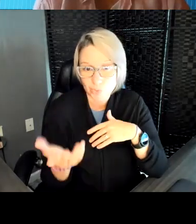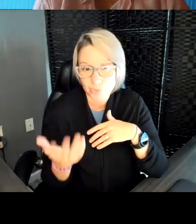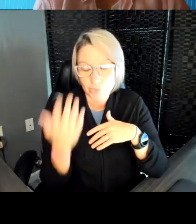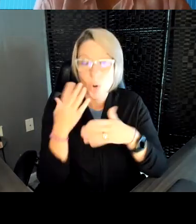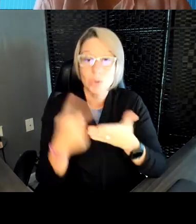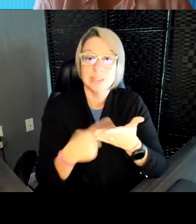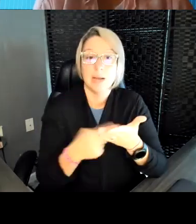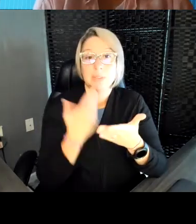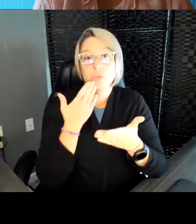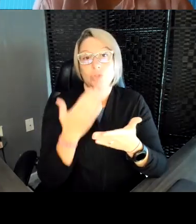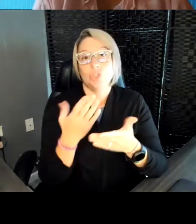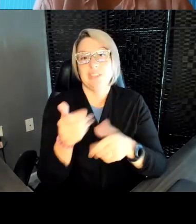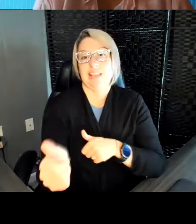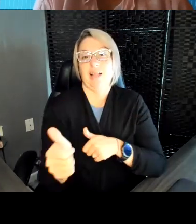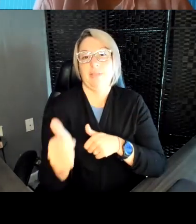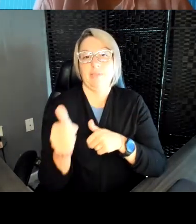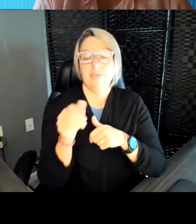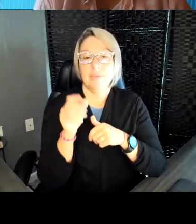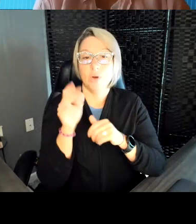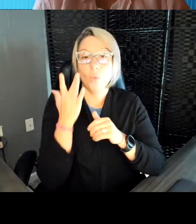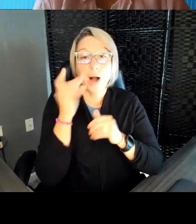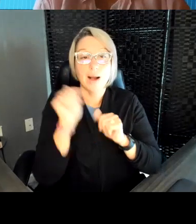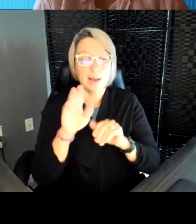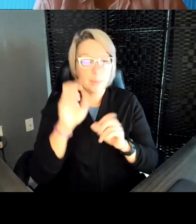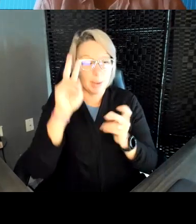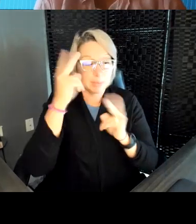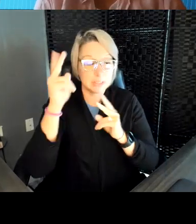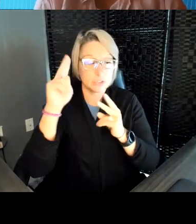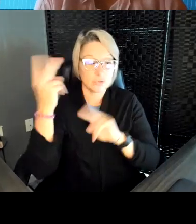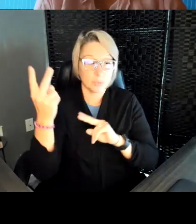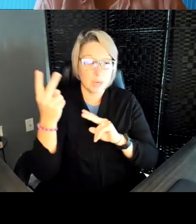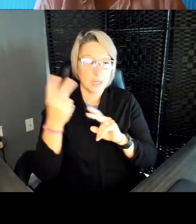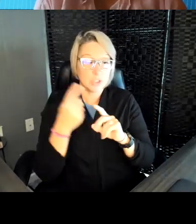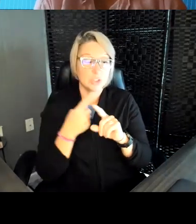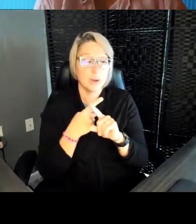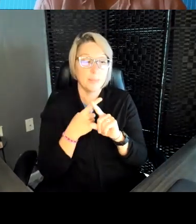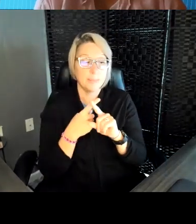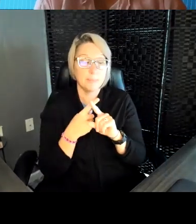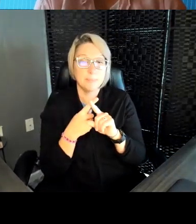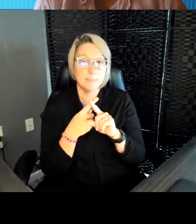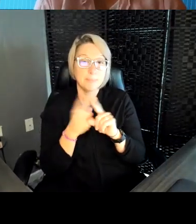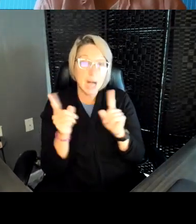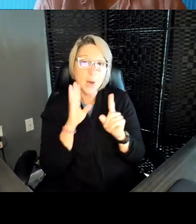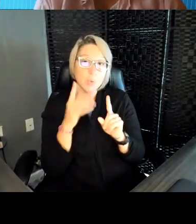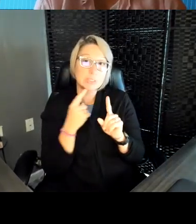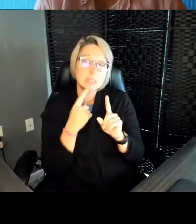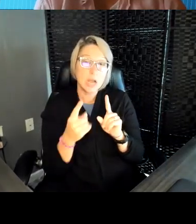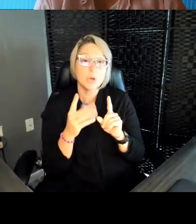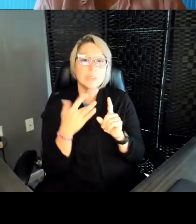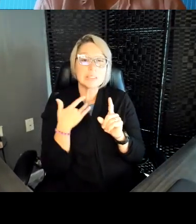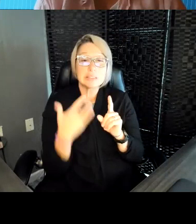to do it yourself because there can also be misinformation. But I will say to you, usually you can get pretty